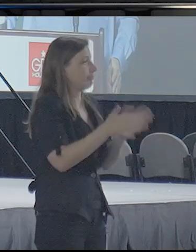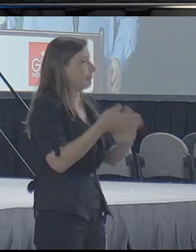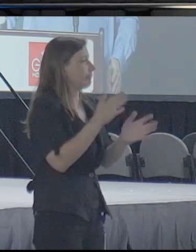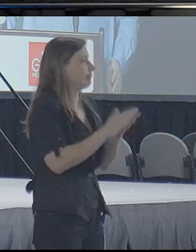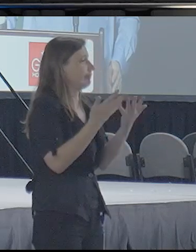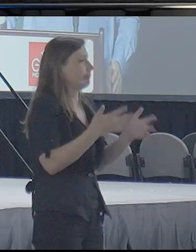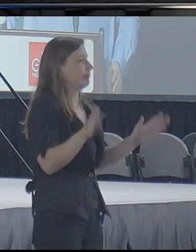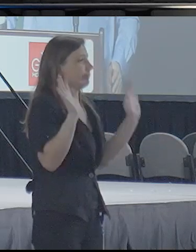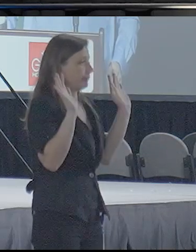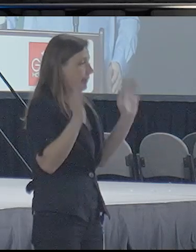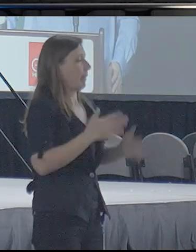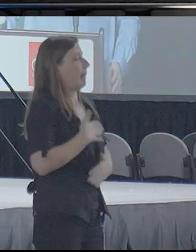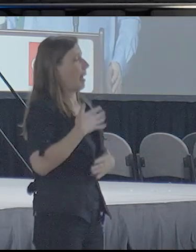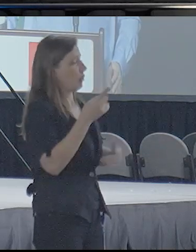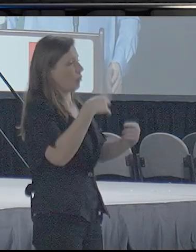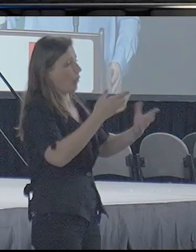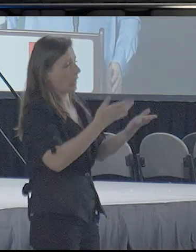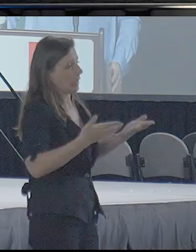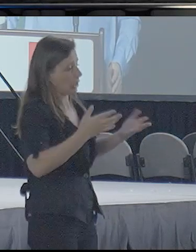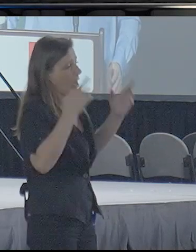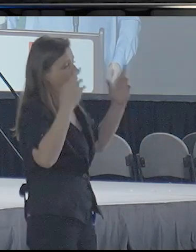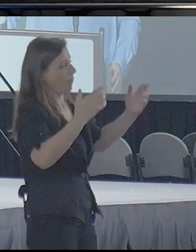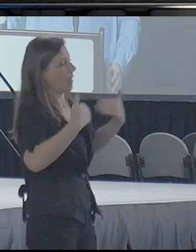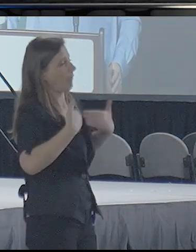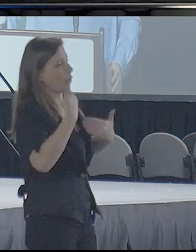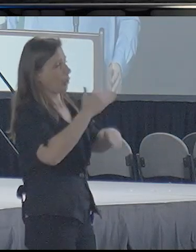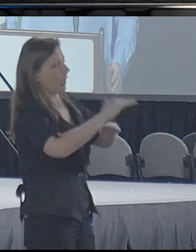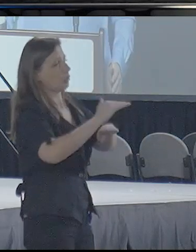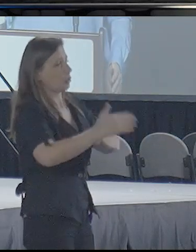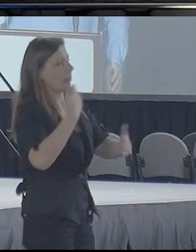to see you here, that you're getting prepared, and I hope you have a good rest of the afternoon. Thank you very much.